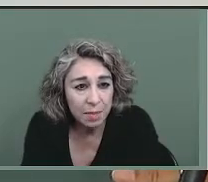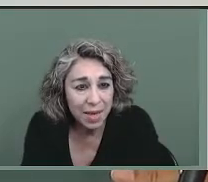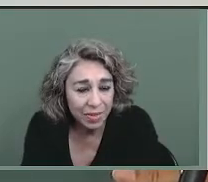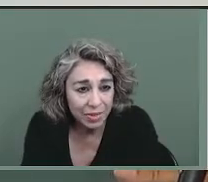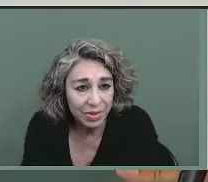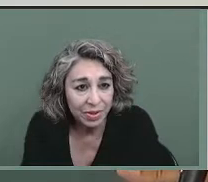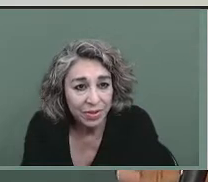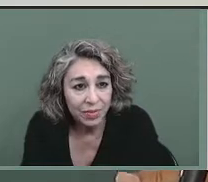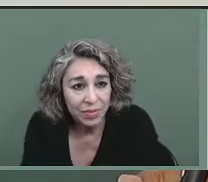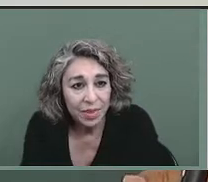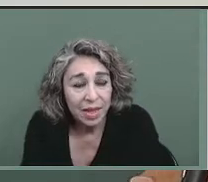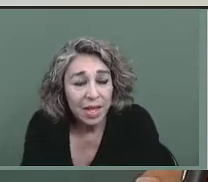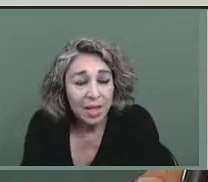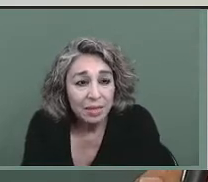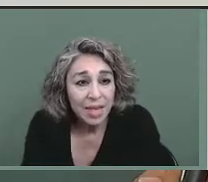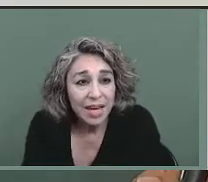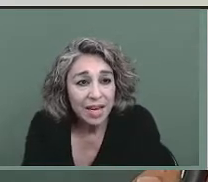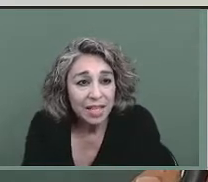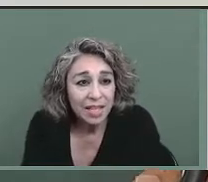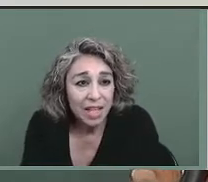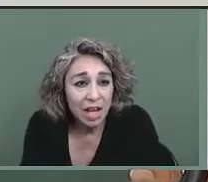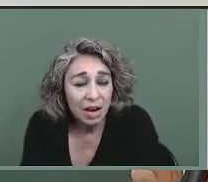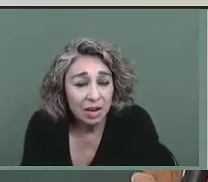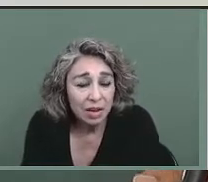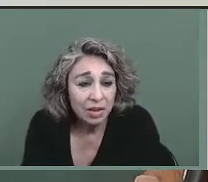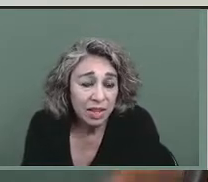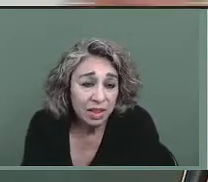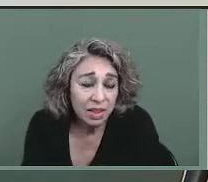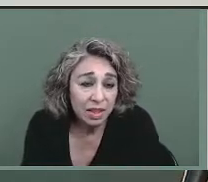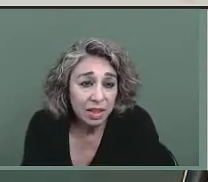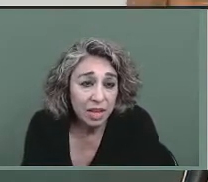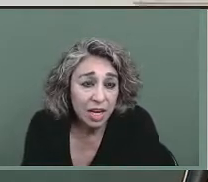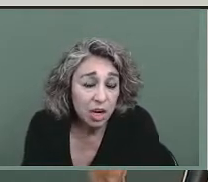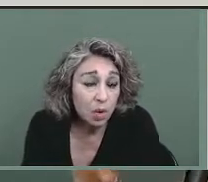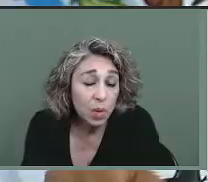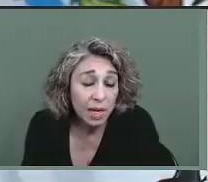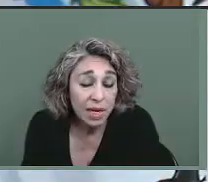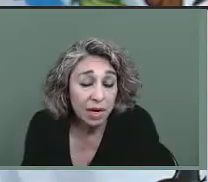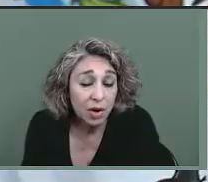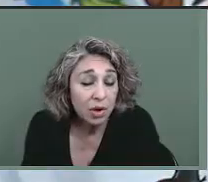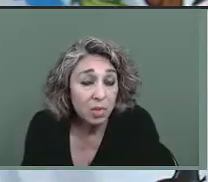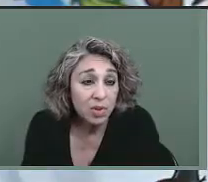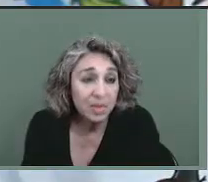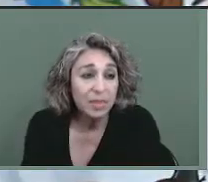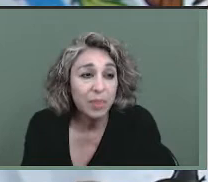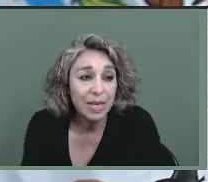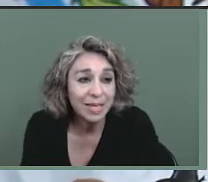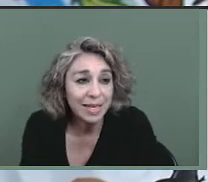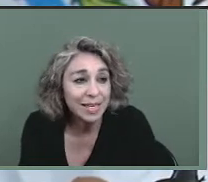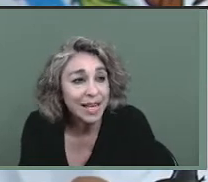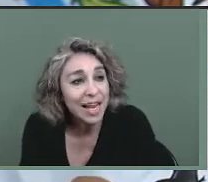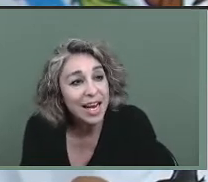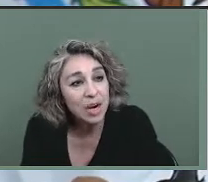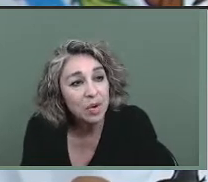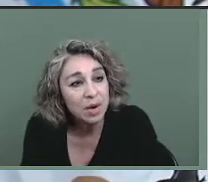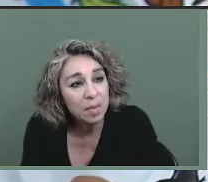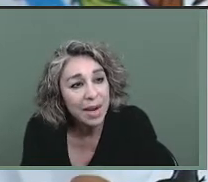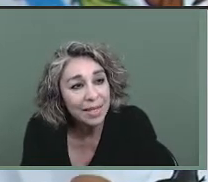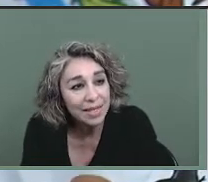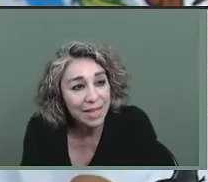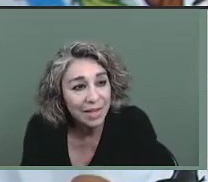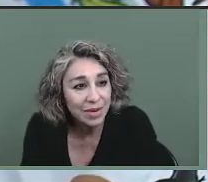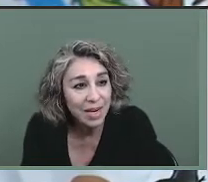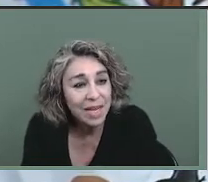$700,000 a month. That is a law that no one can earn more than the president, and I lowered